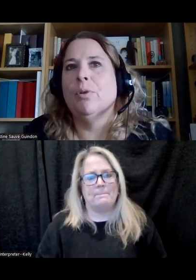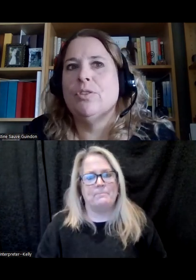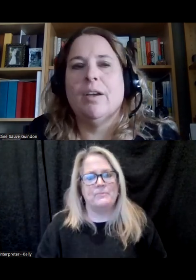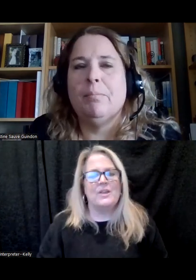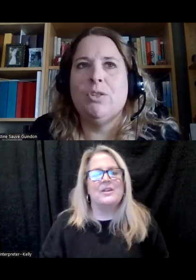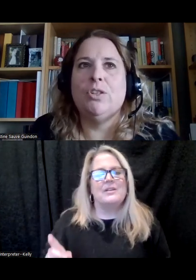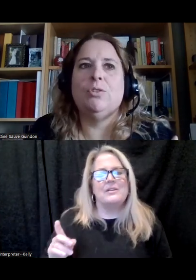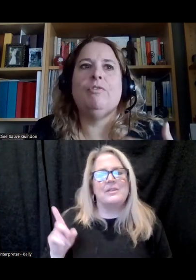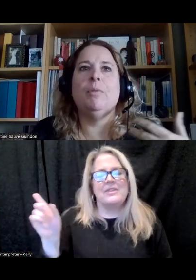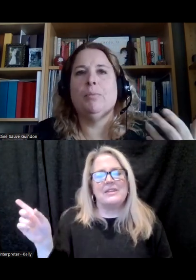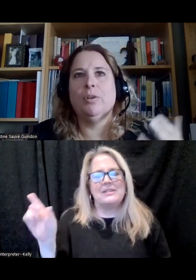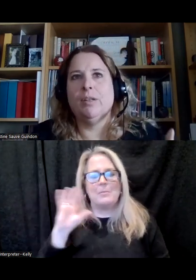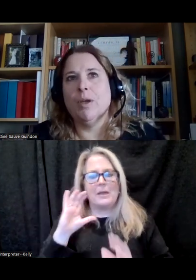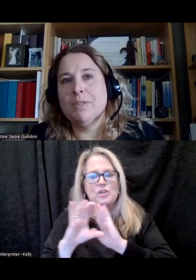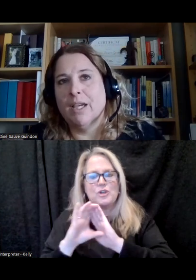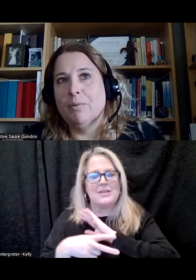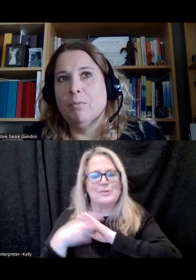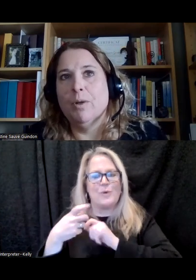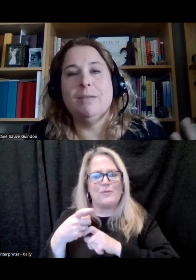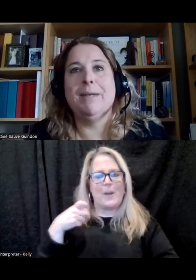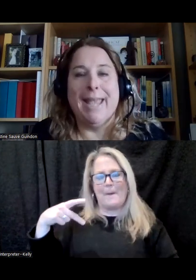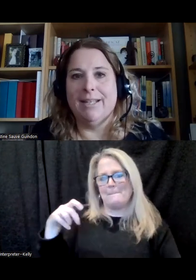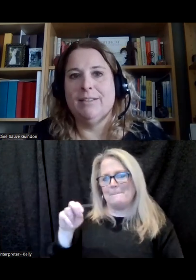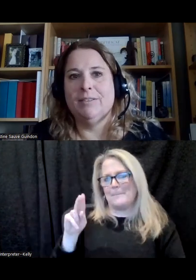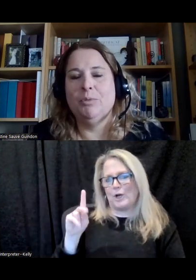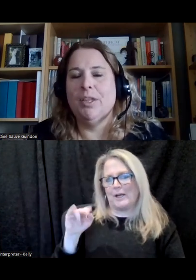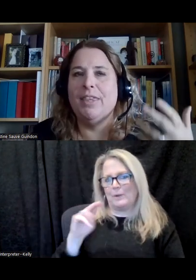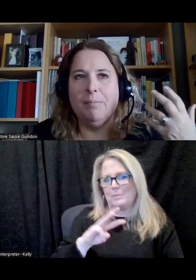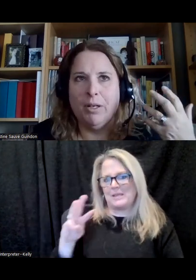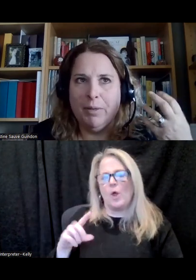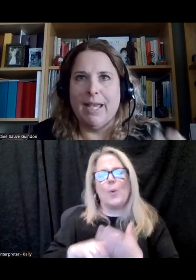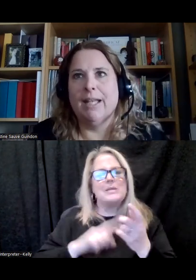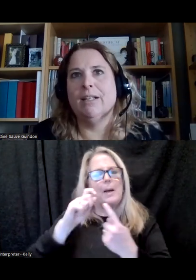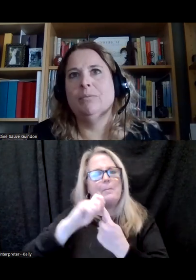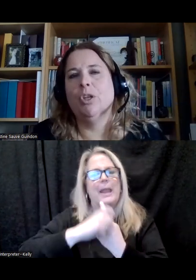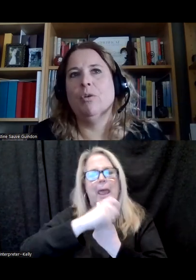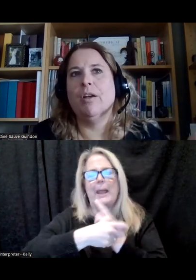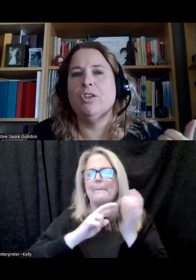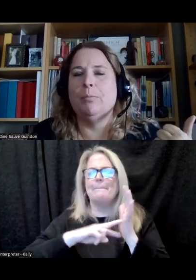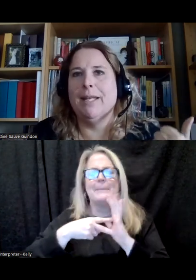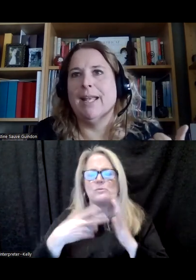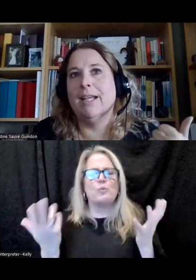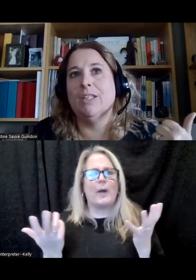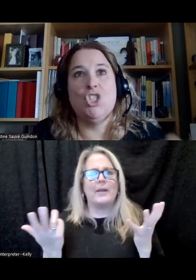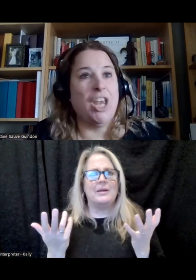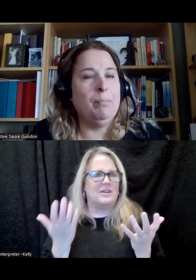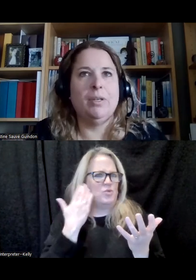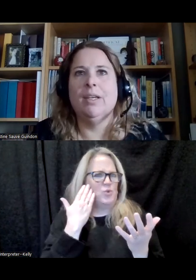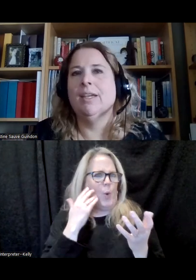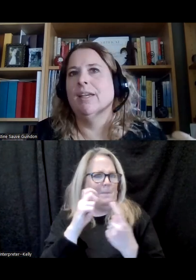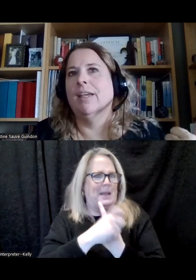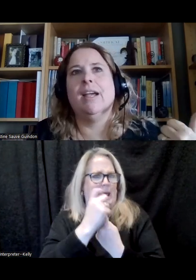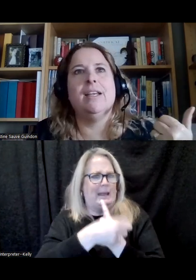is a picture I stole from the Perkin website, but what's a banana? We can think about a banana. We know a banana has a